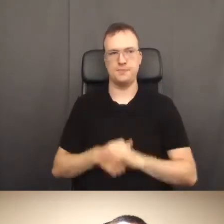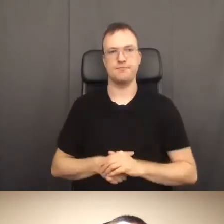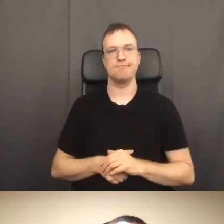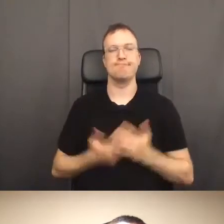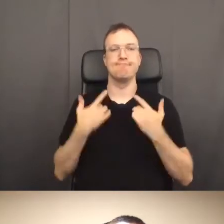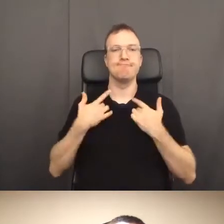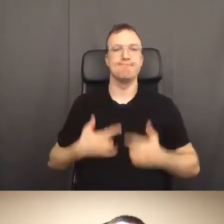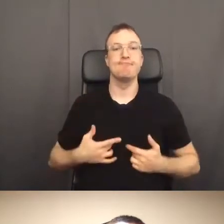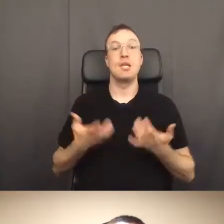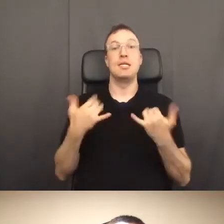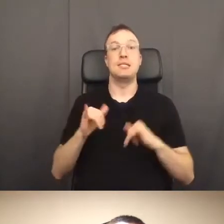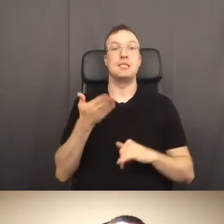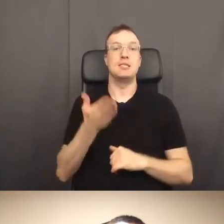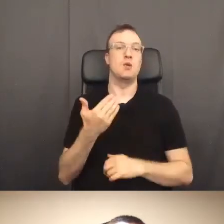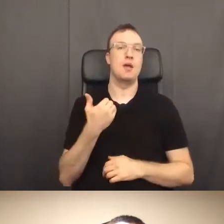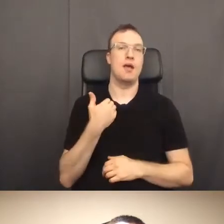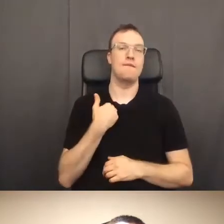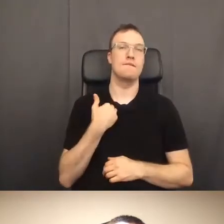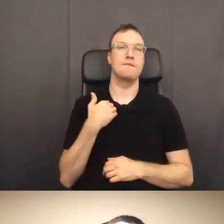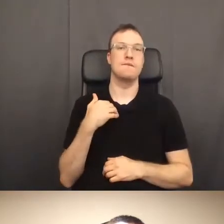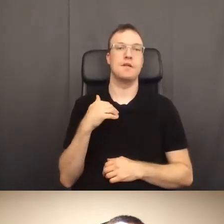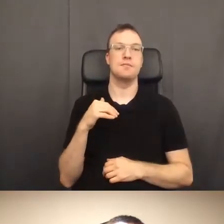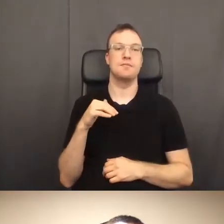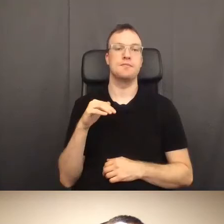unfortunately, there still exists the,